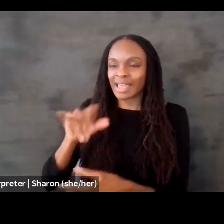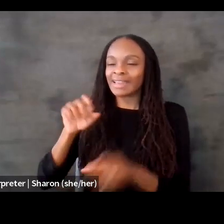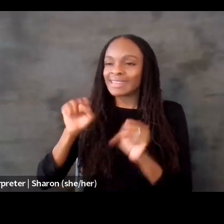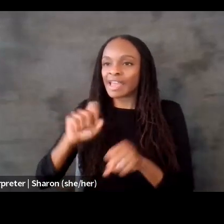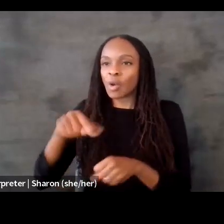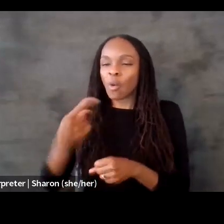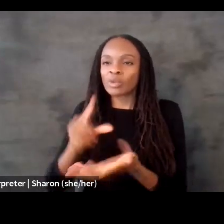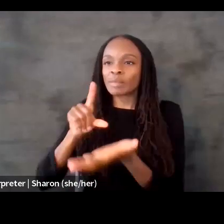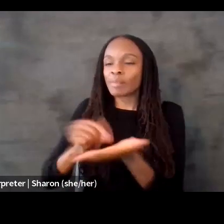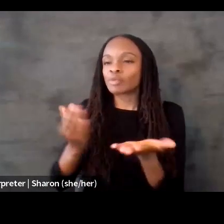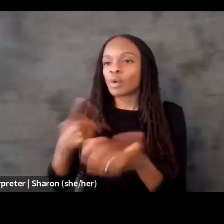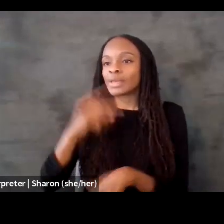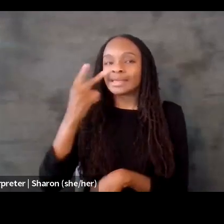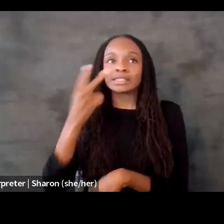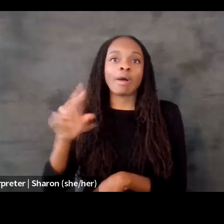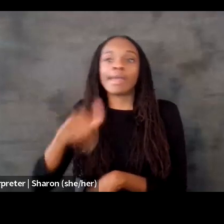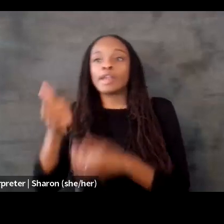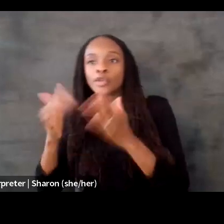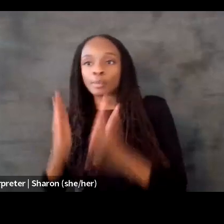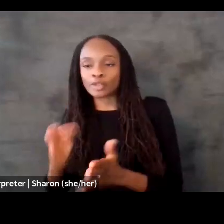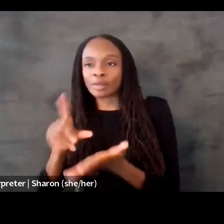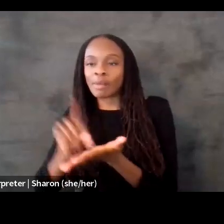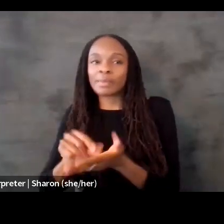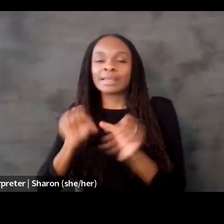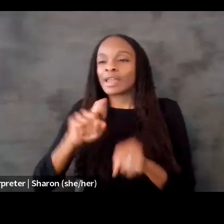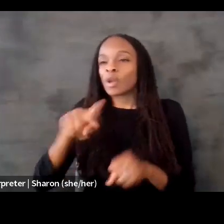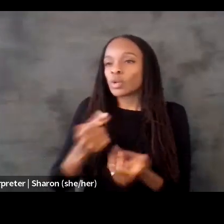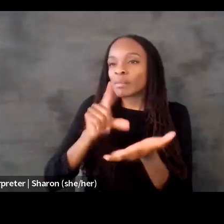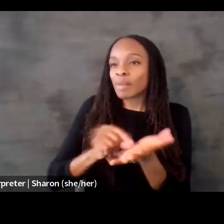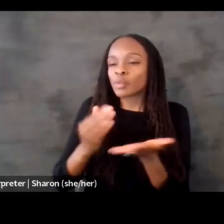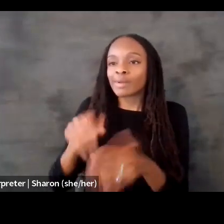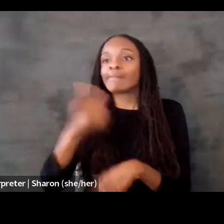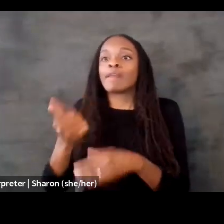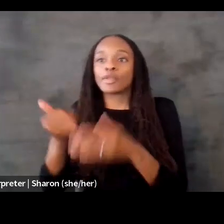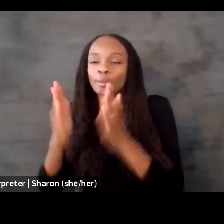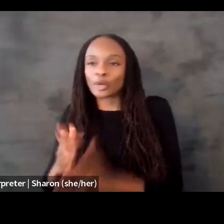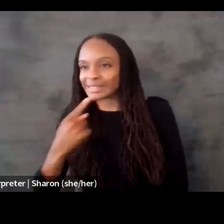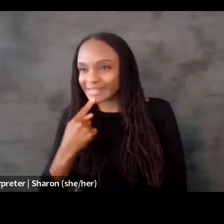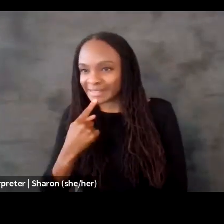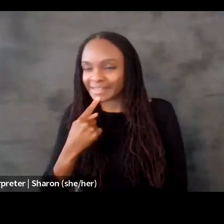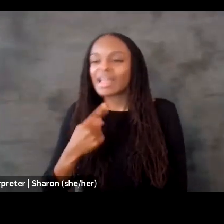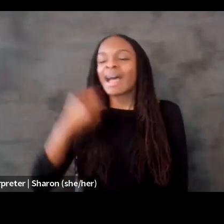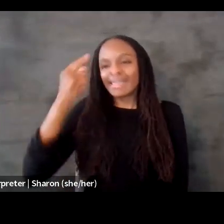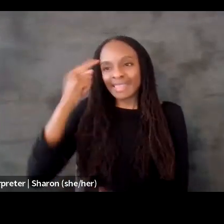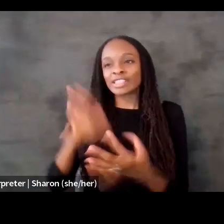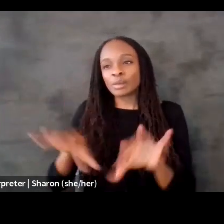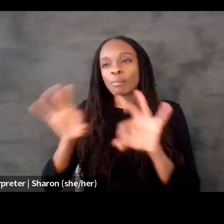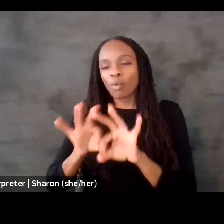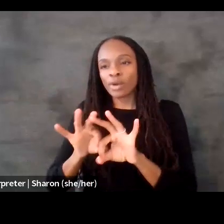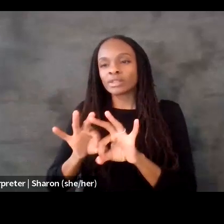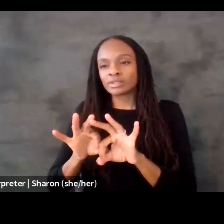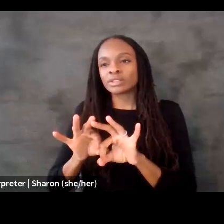publish what we saw somebody else publish, or we have to only publish what someone else has mentioned. And I think it's really important to